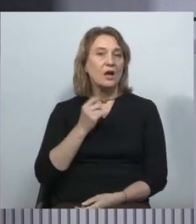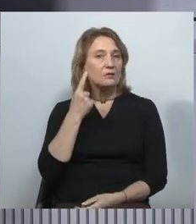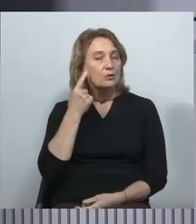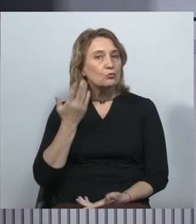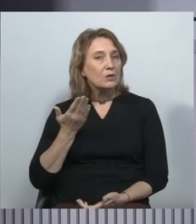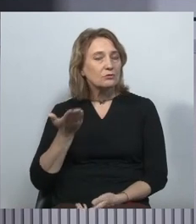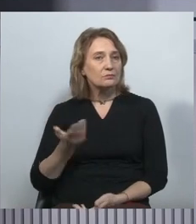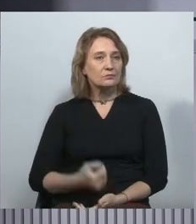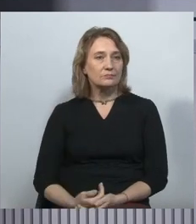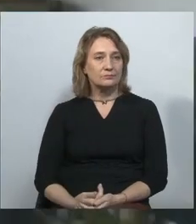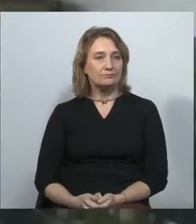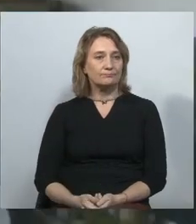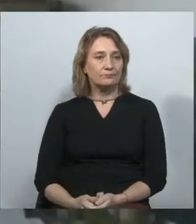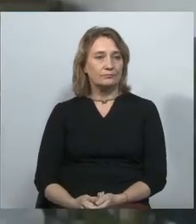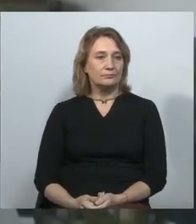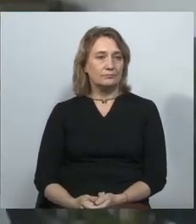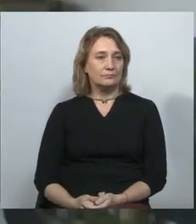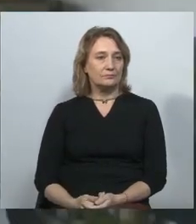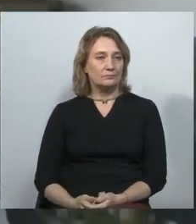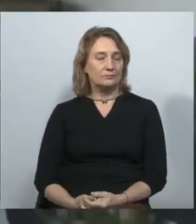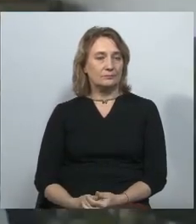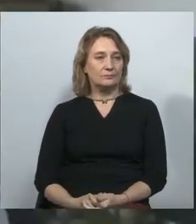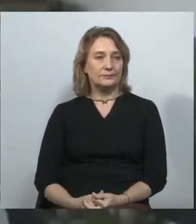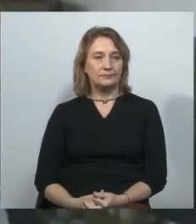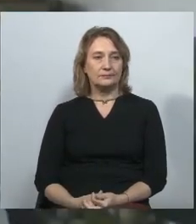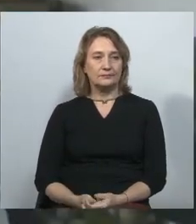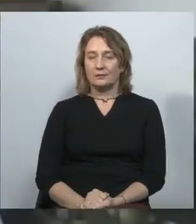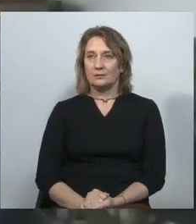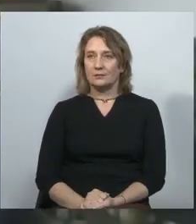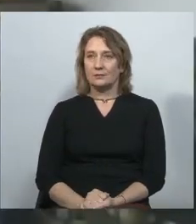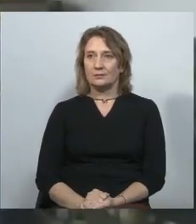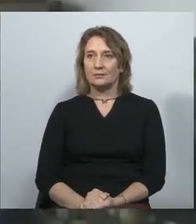of teaching. What is your opinion on that account?